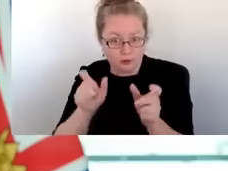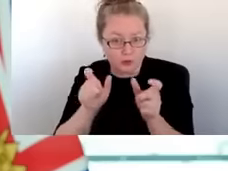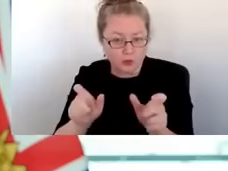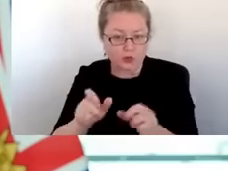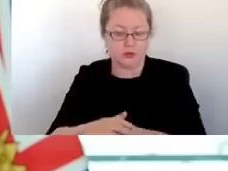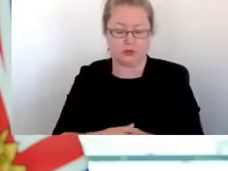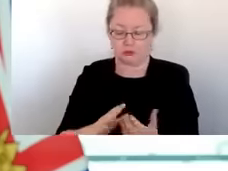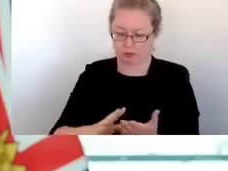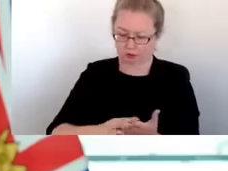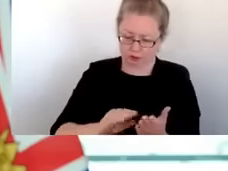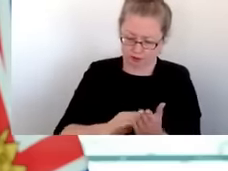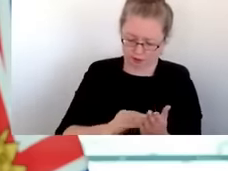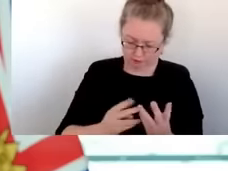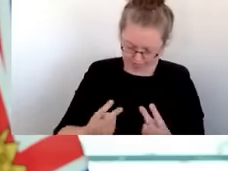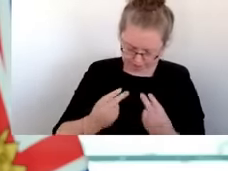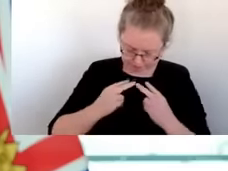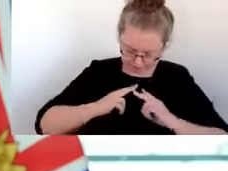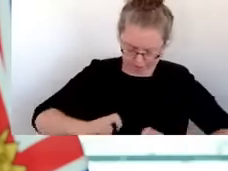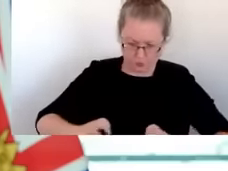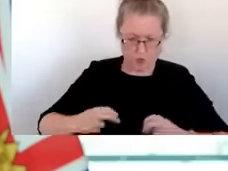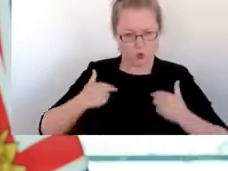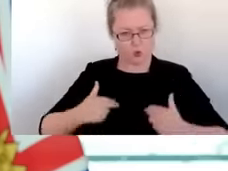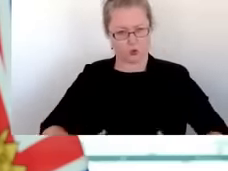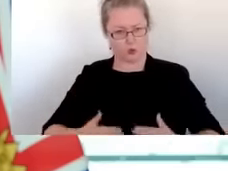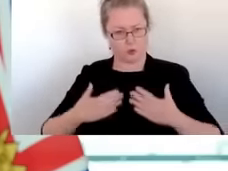is complex and responds both to